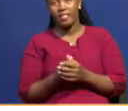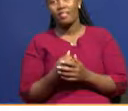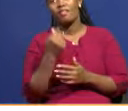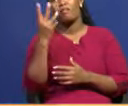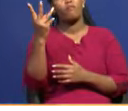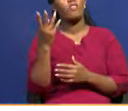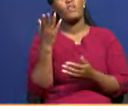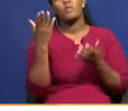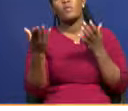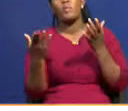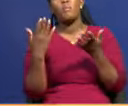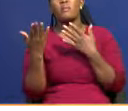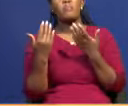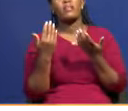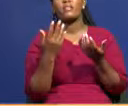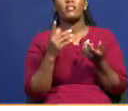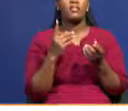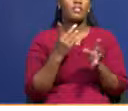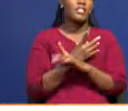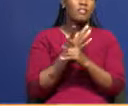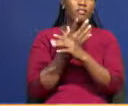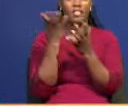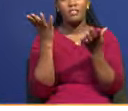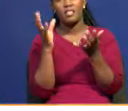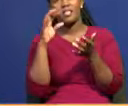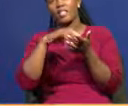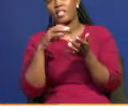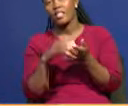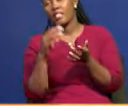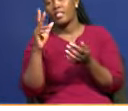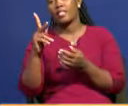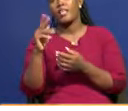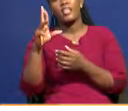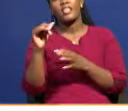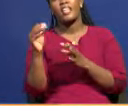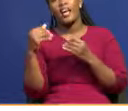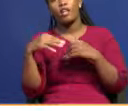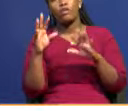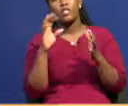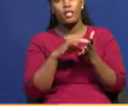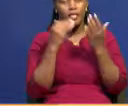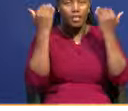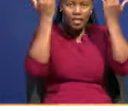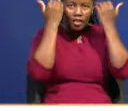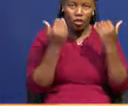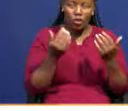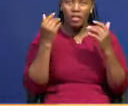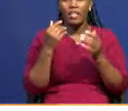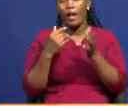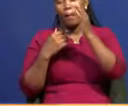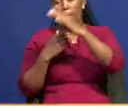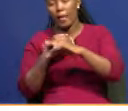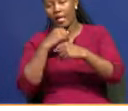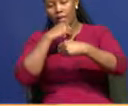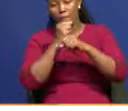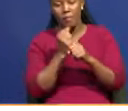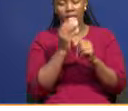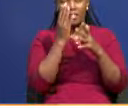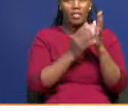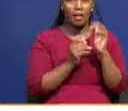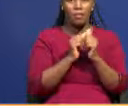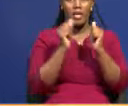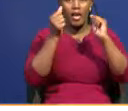decided cases. The KRA losing a case, mm-hmm. in course, they go back and make some amendment and raise